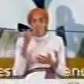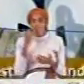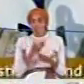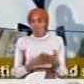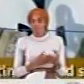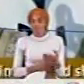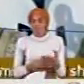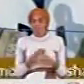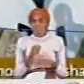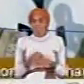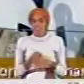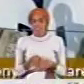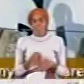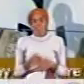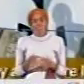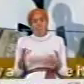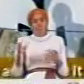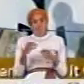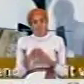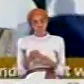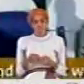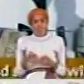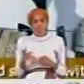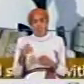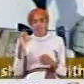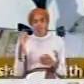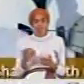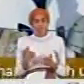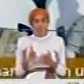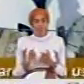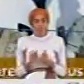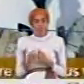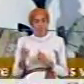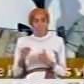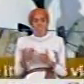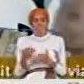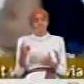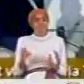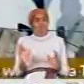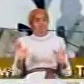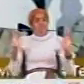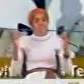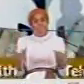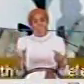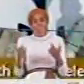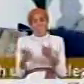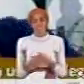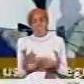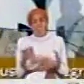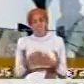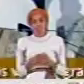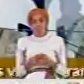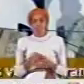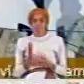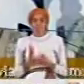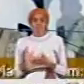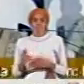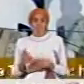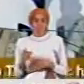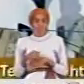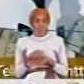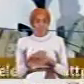make an appointment with God here. It was very wonderful today. Some of you sent text messages after the message